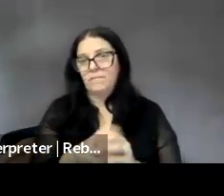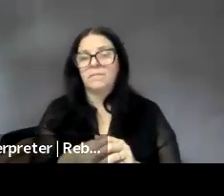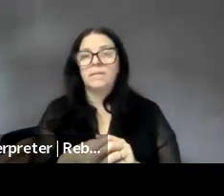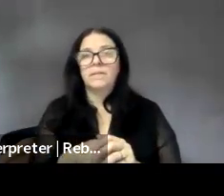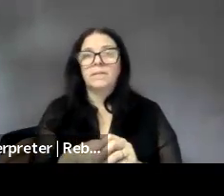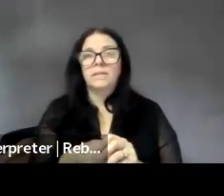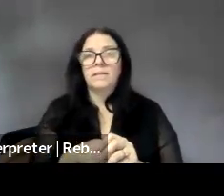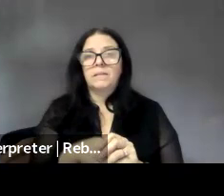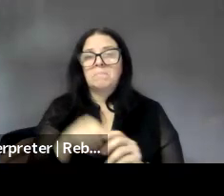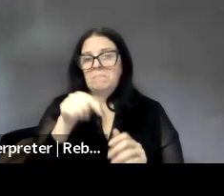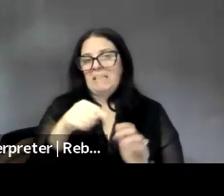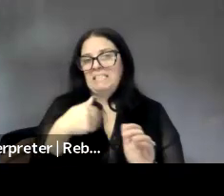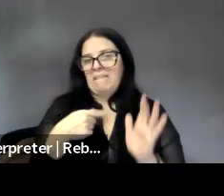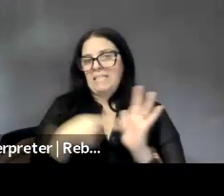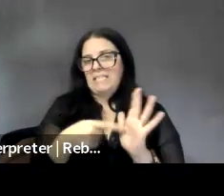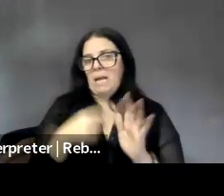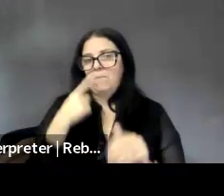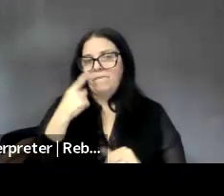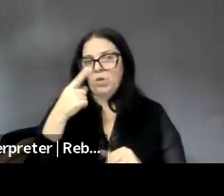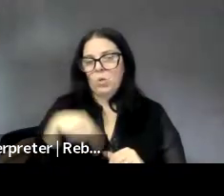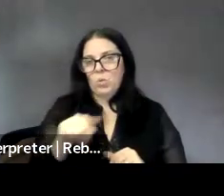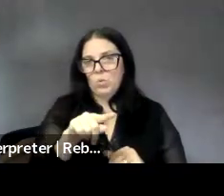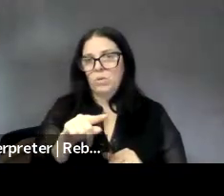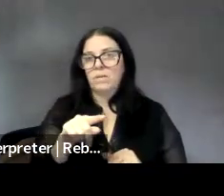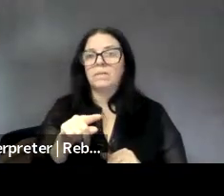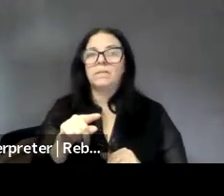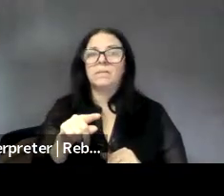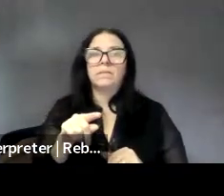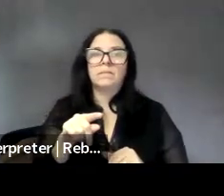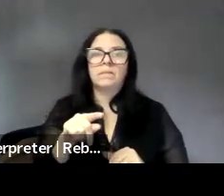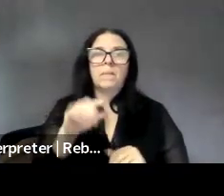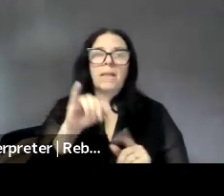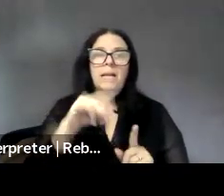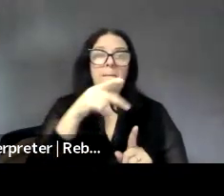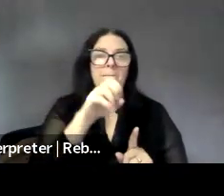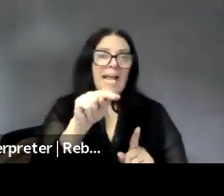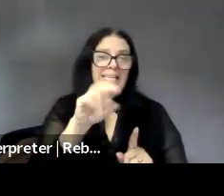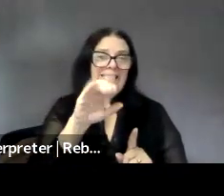for you. This made up Penn CIL, it's a made up center.